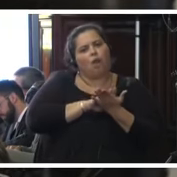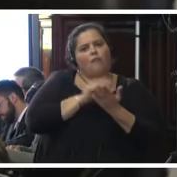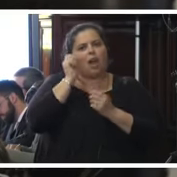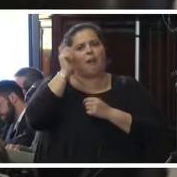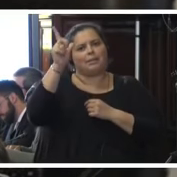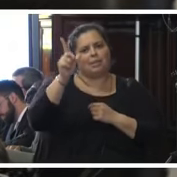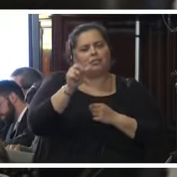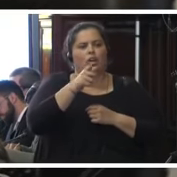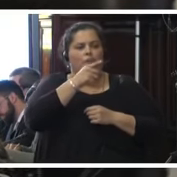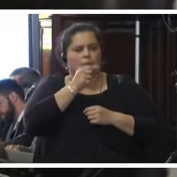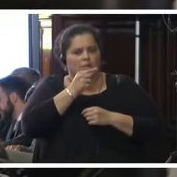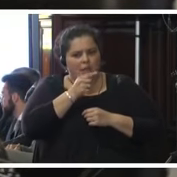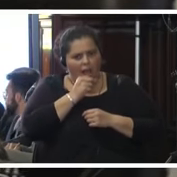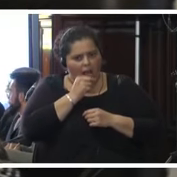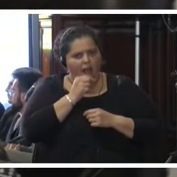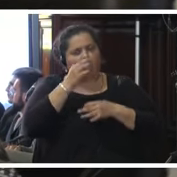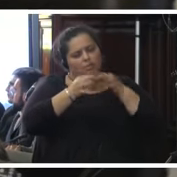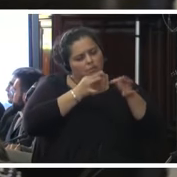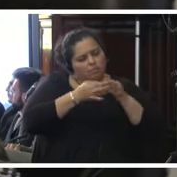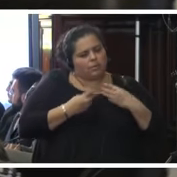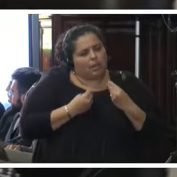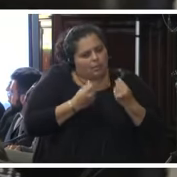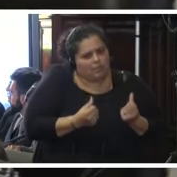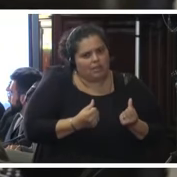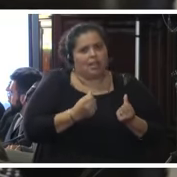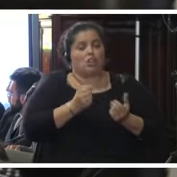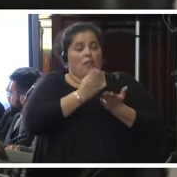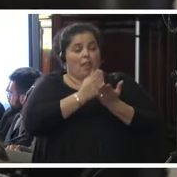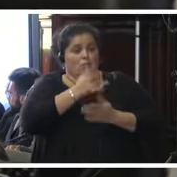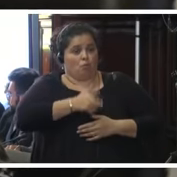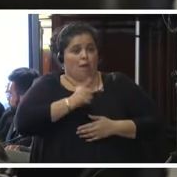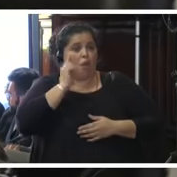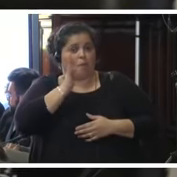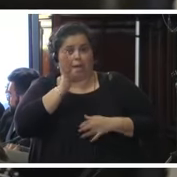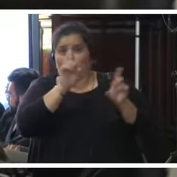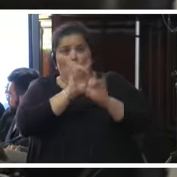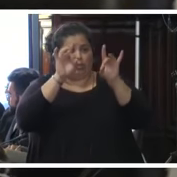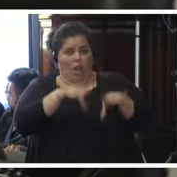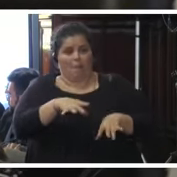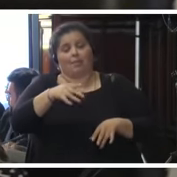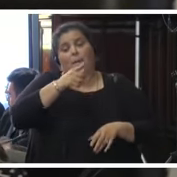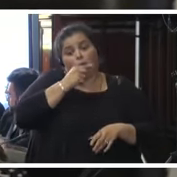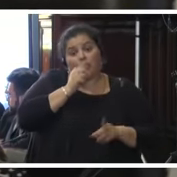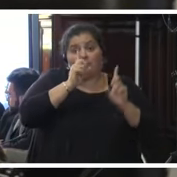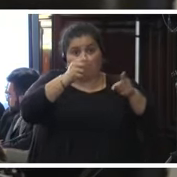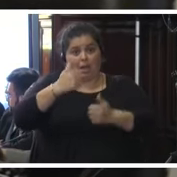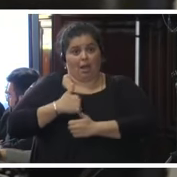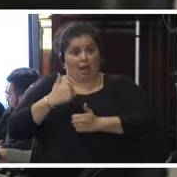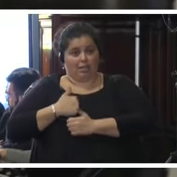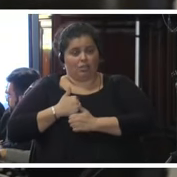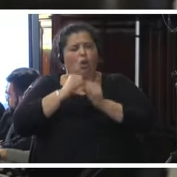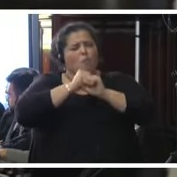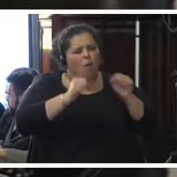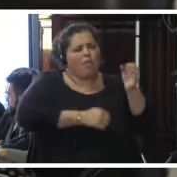I assume the army as well. Could you give us details of the contents of the